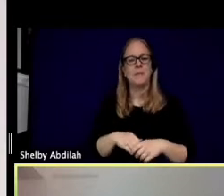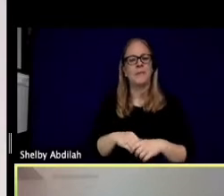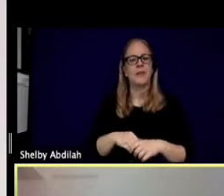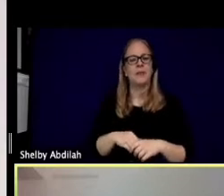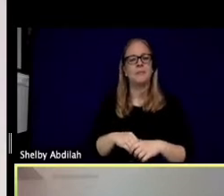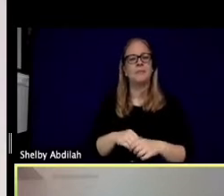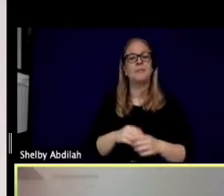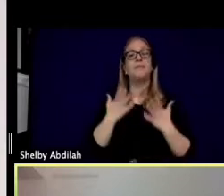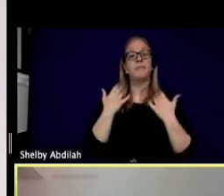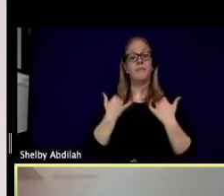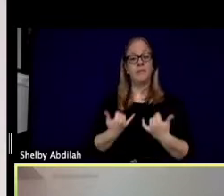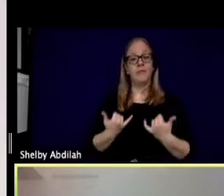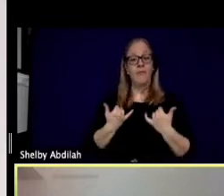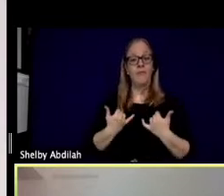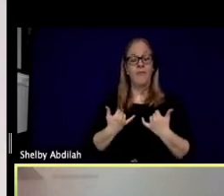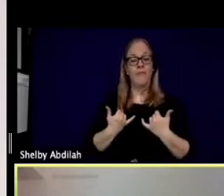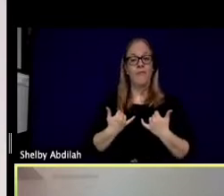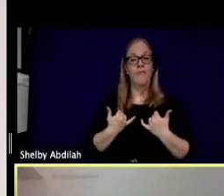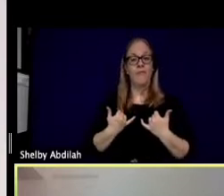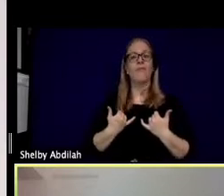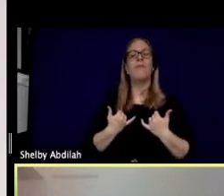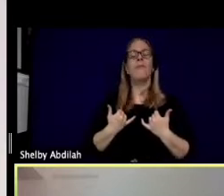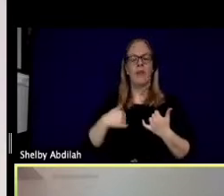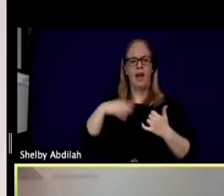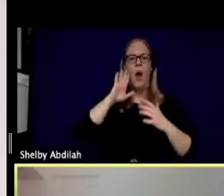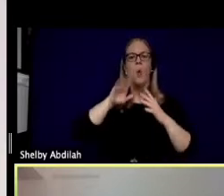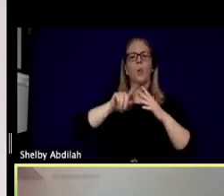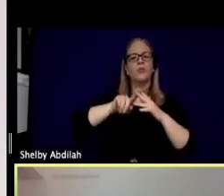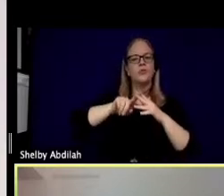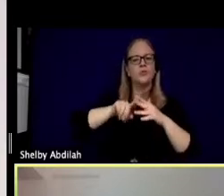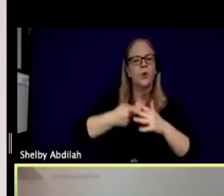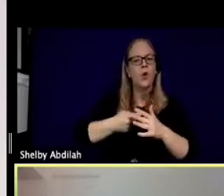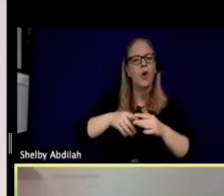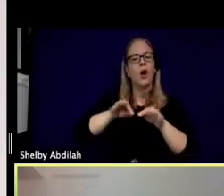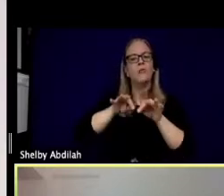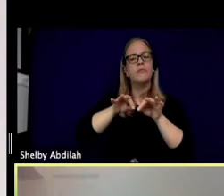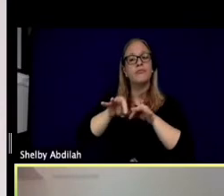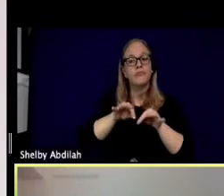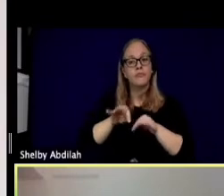So now I'm going to start beginning to talk about the